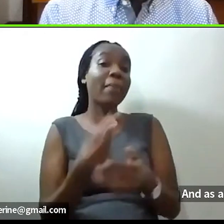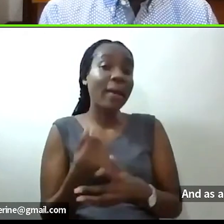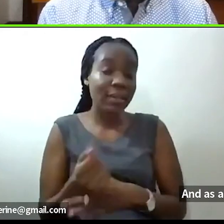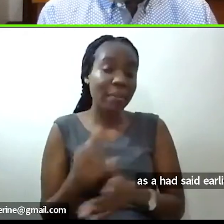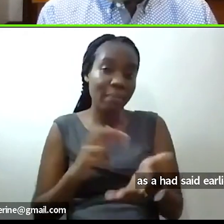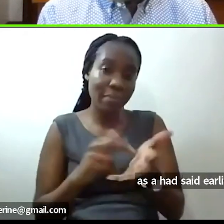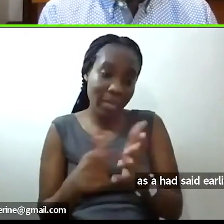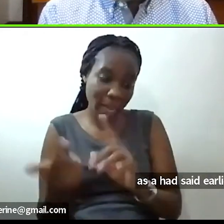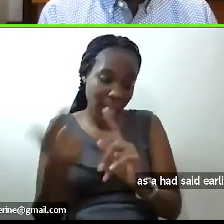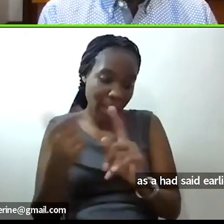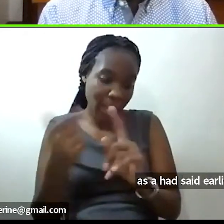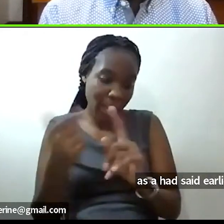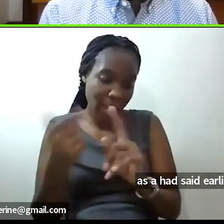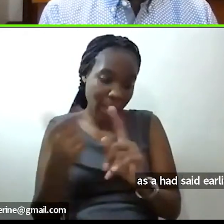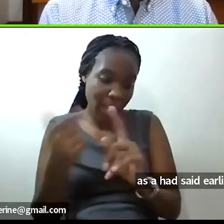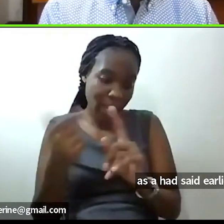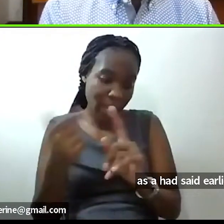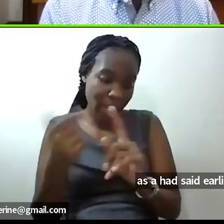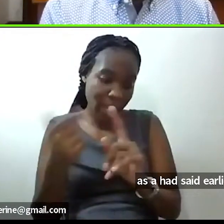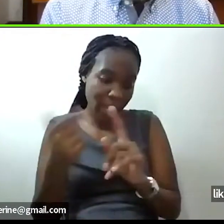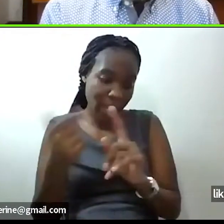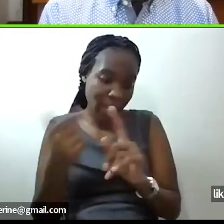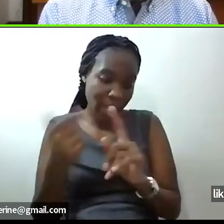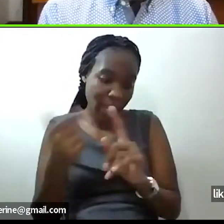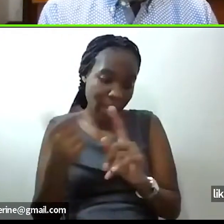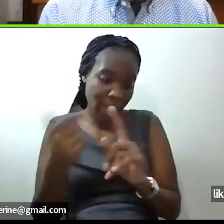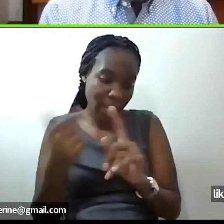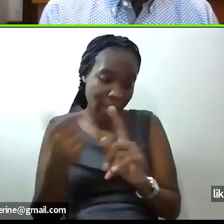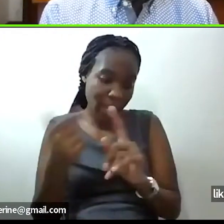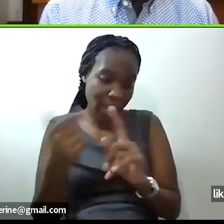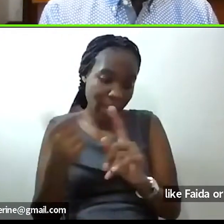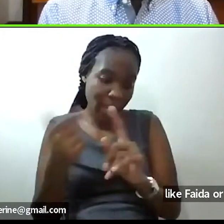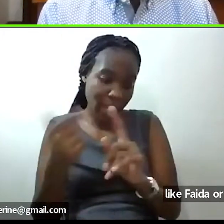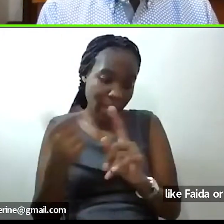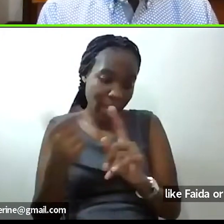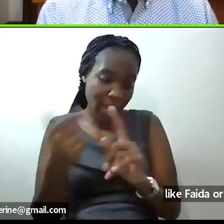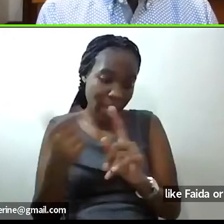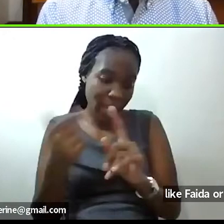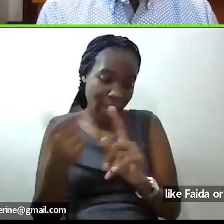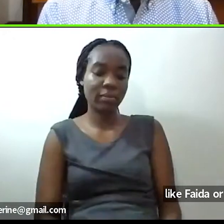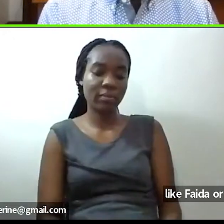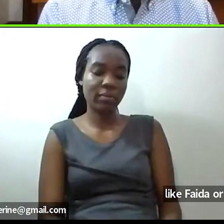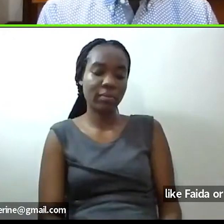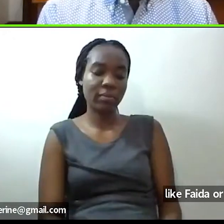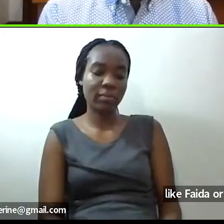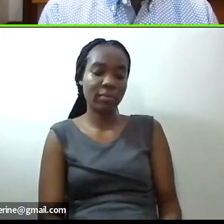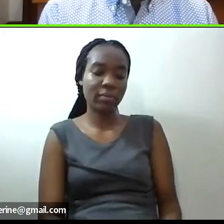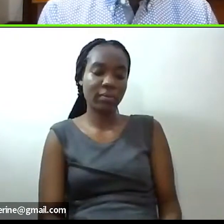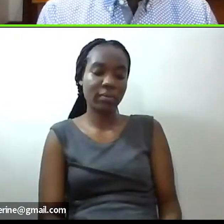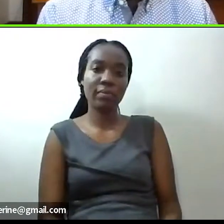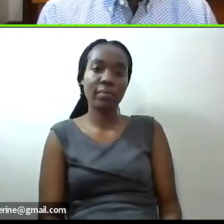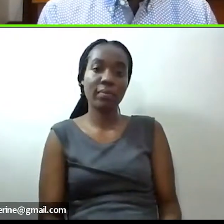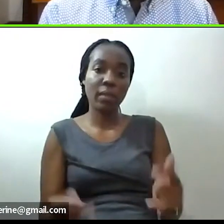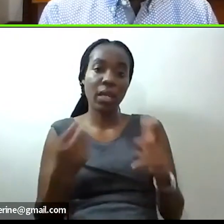FAIDA or stock brokerage firms, and they will sell the bond for you. And then another benefit